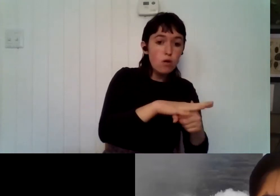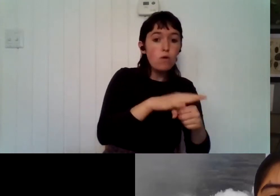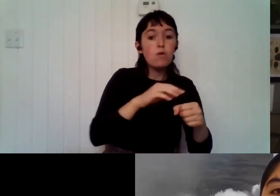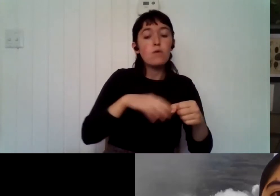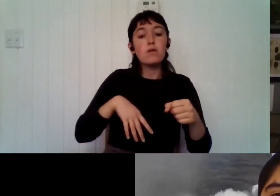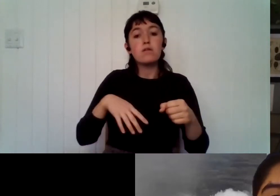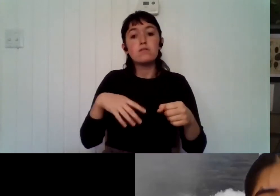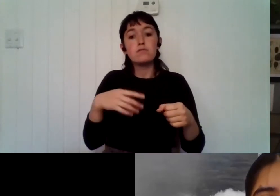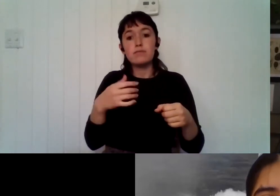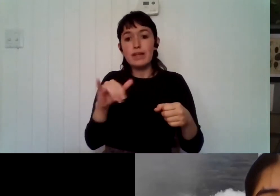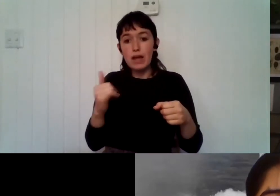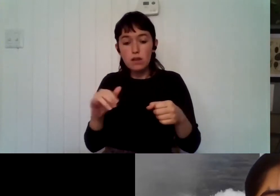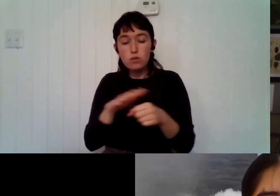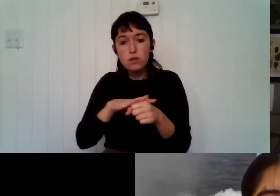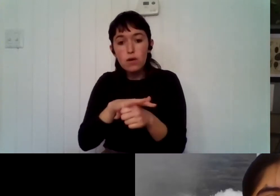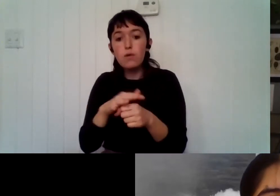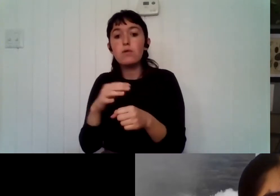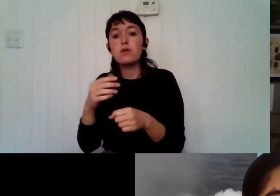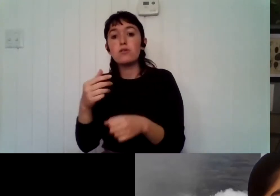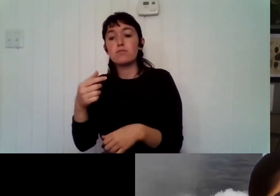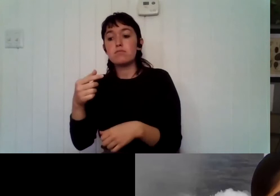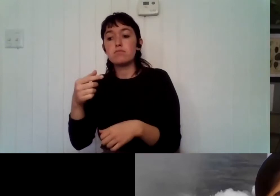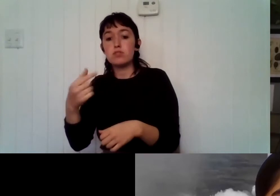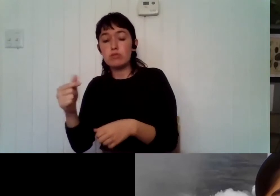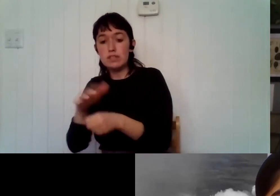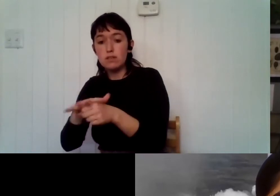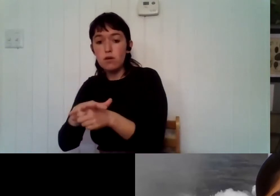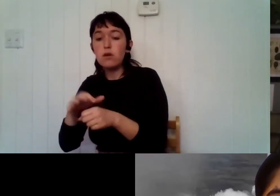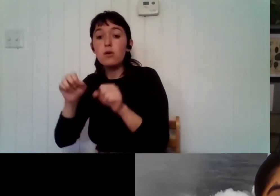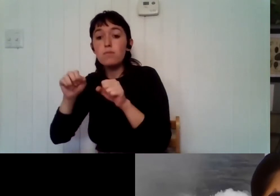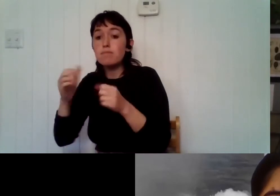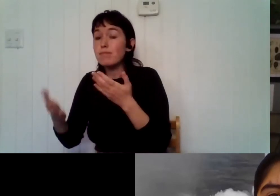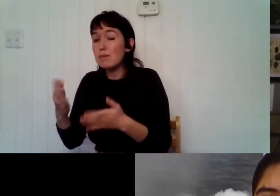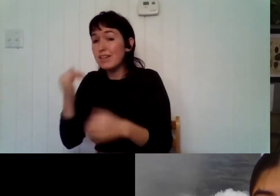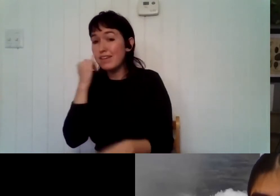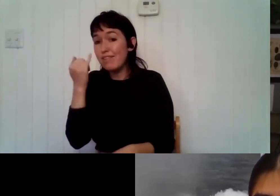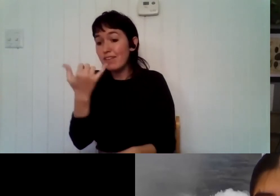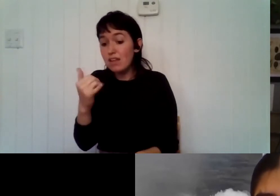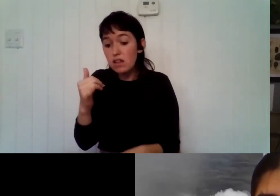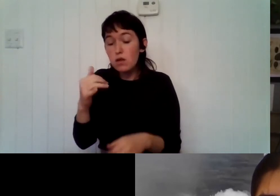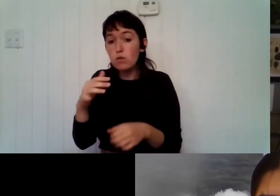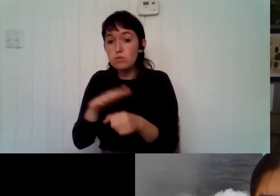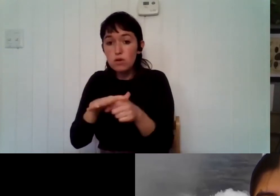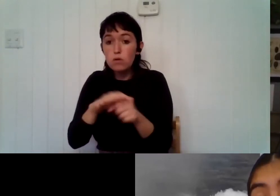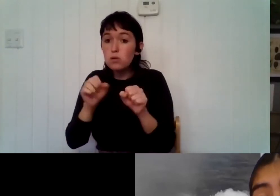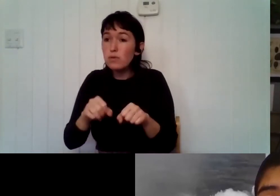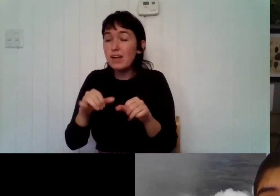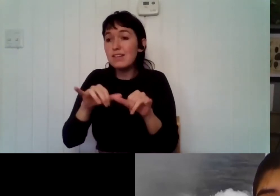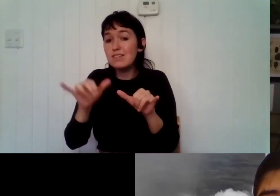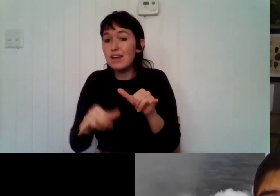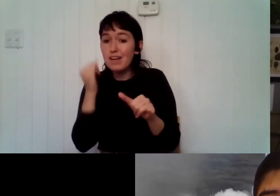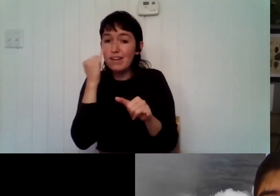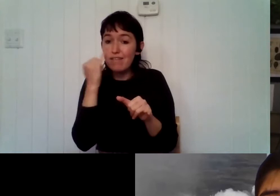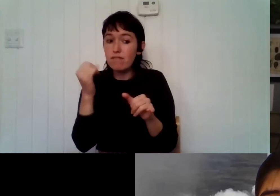stay here. In case of an eruption in the yellow zone, maybe you can stay until there's an alert, something like that. Other